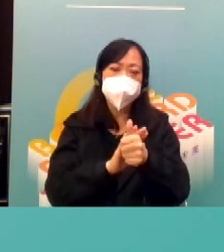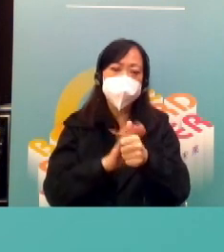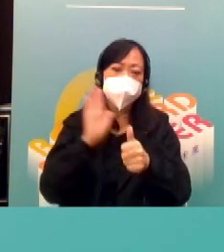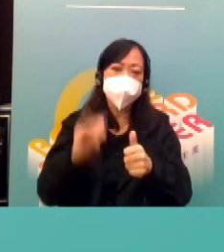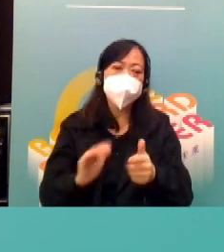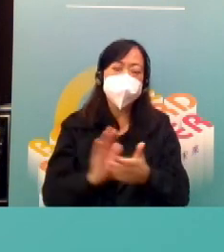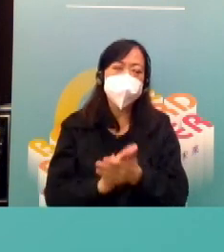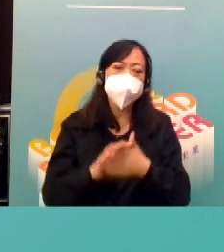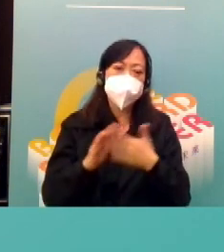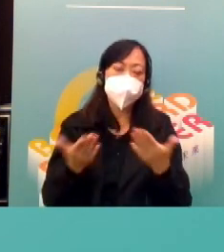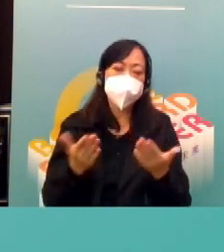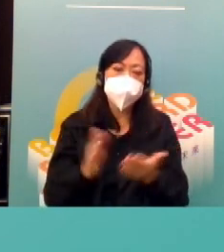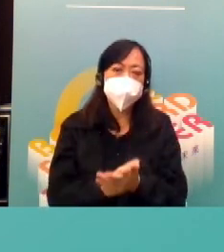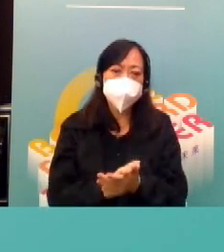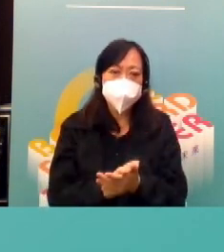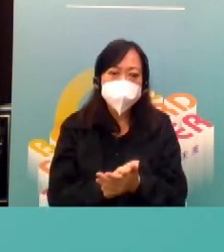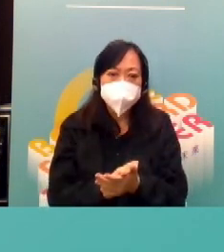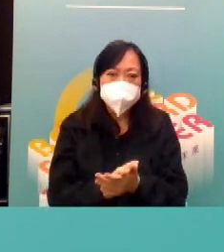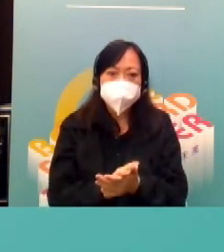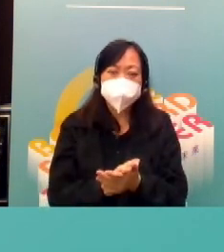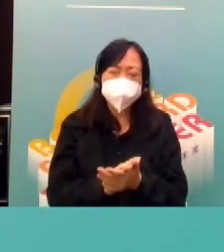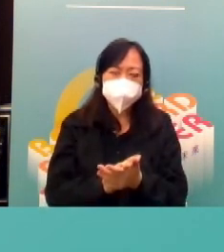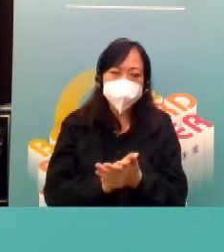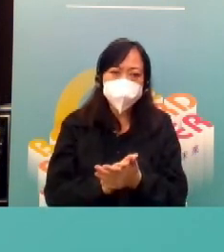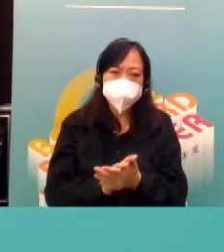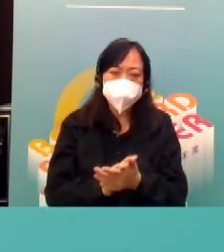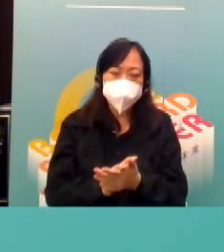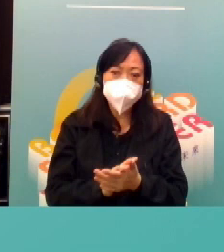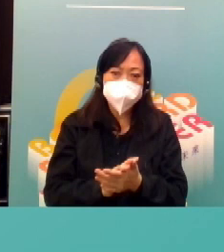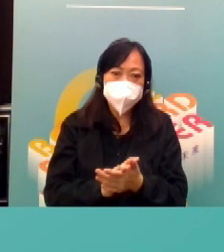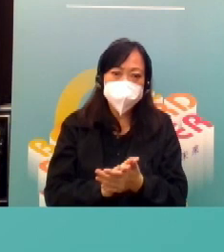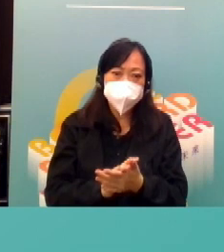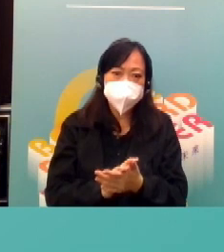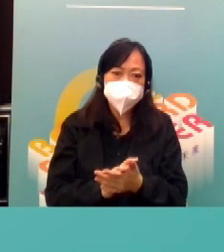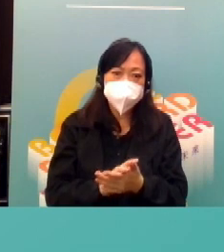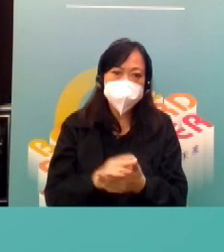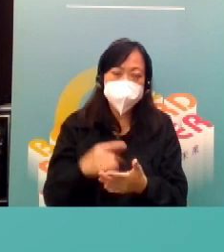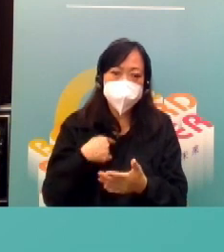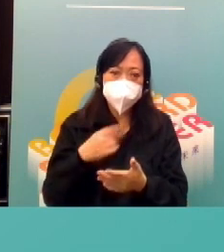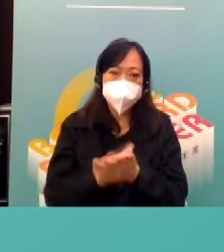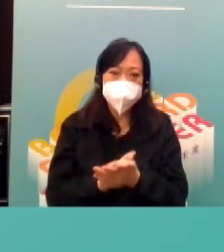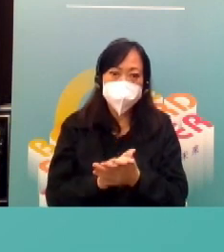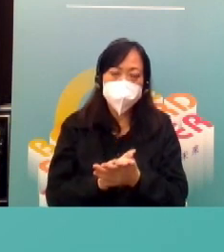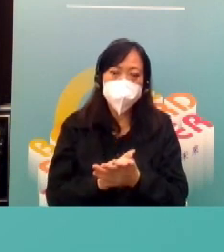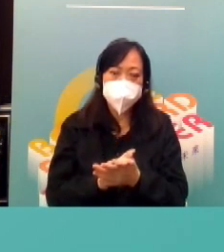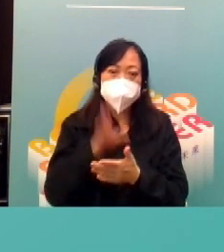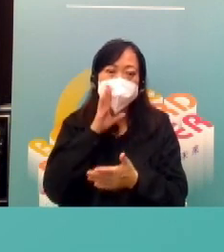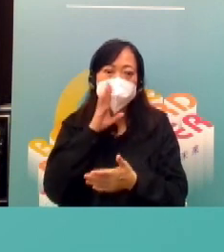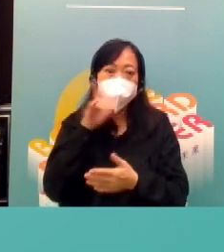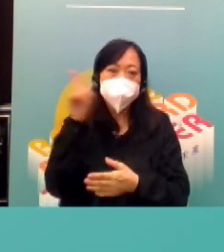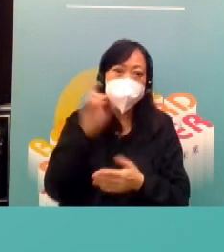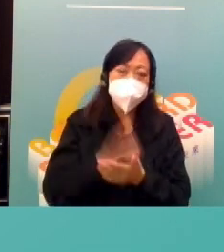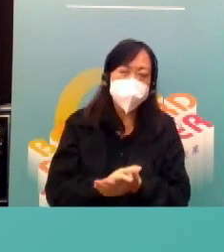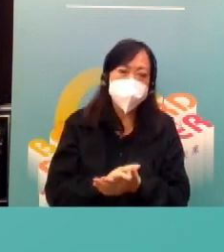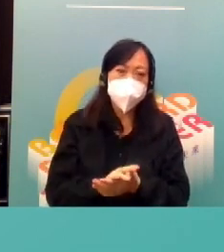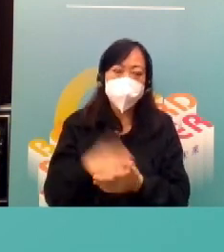have not. I live in Bangkok, and I looked at the poor street food vendors, you know, who don't have access to digital finance, don't know what e-commerce is,